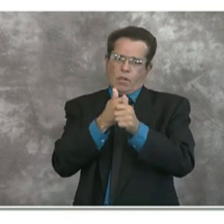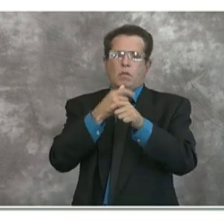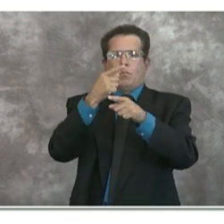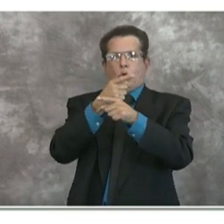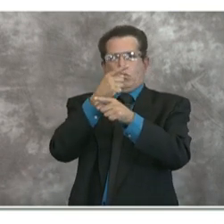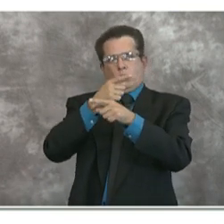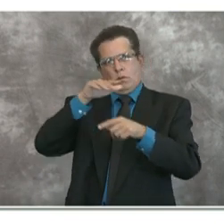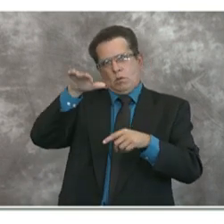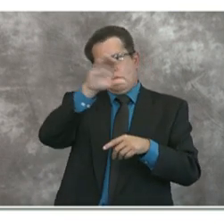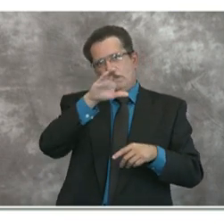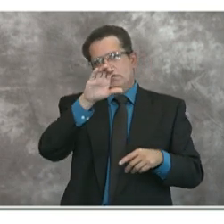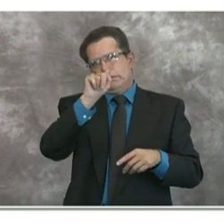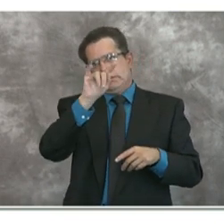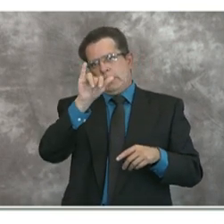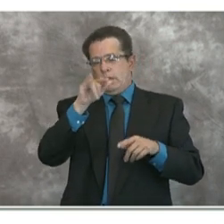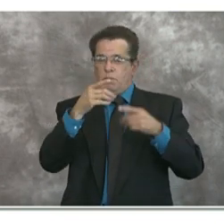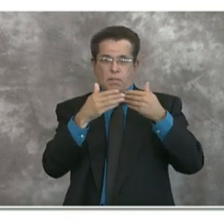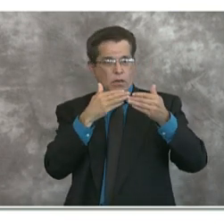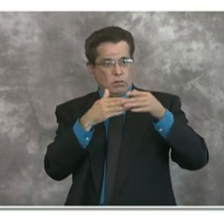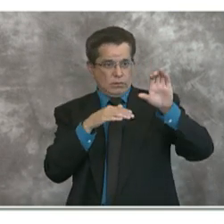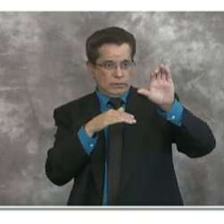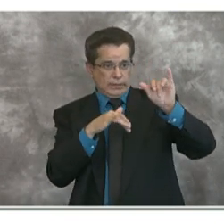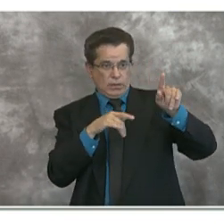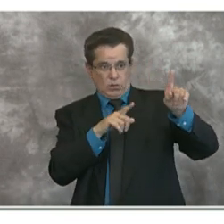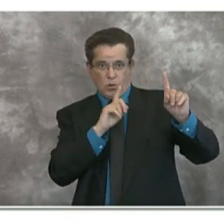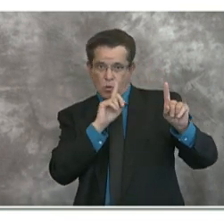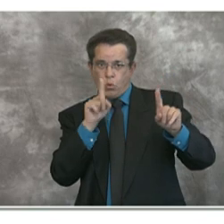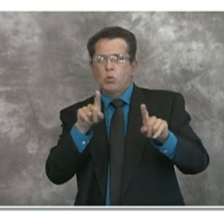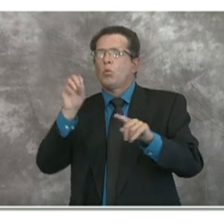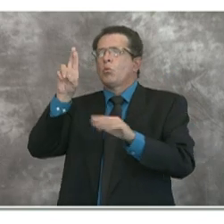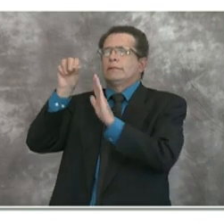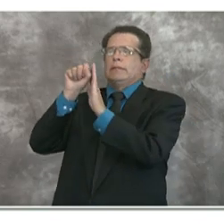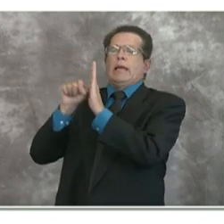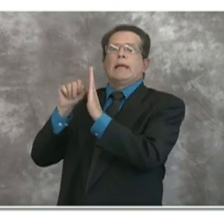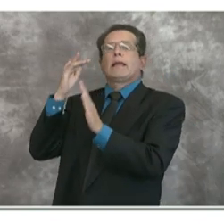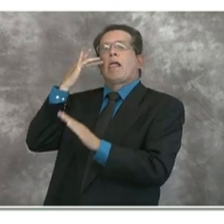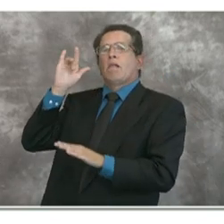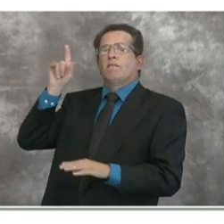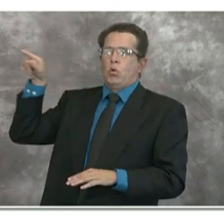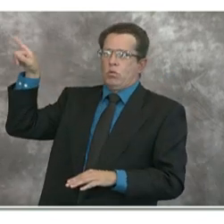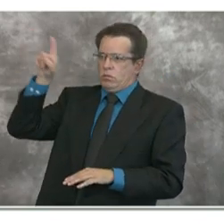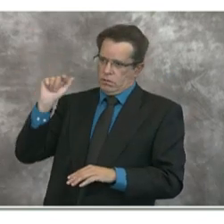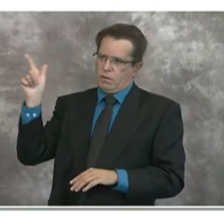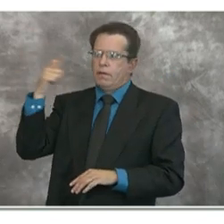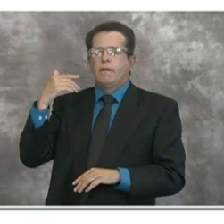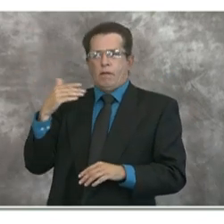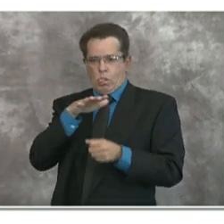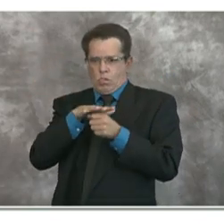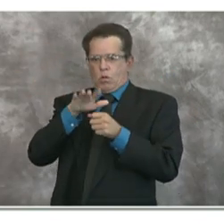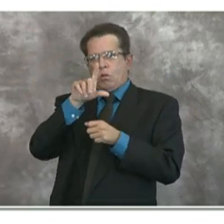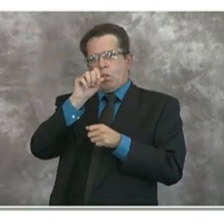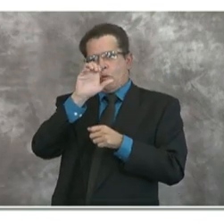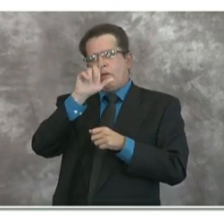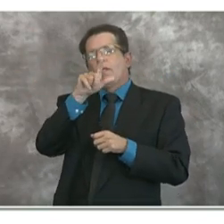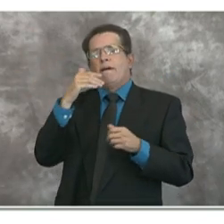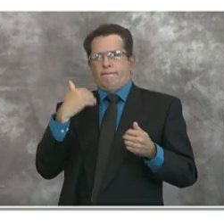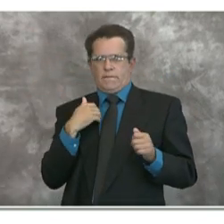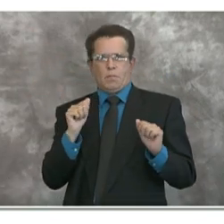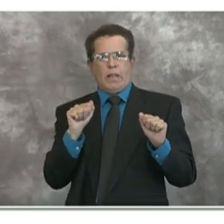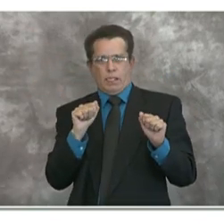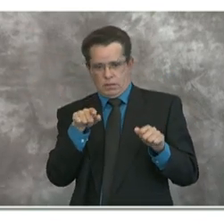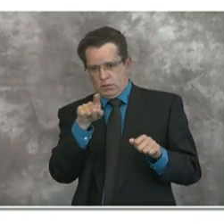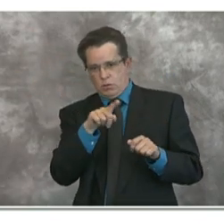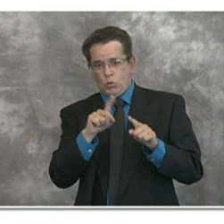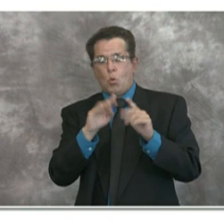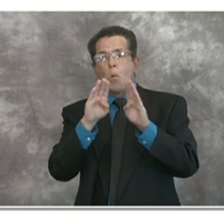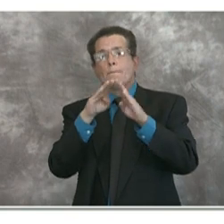appropriate jurisdiction, whether that be a city or the state of California. Local jurisdictions have the ability and discretion